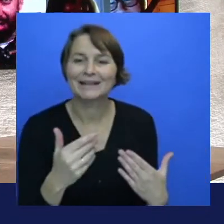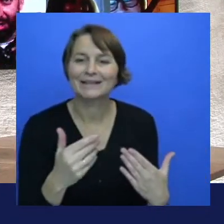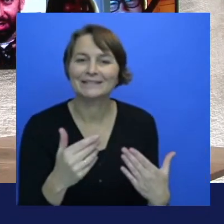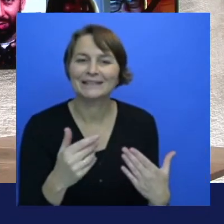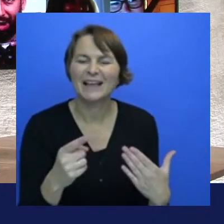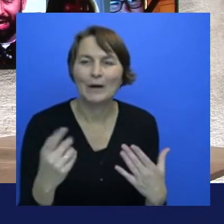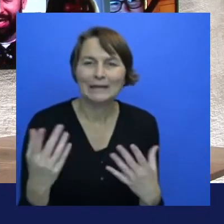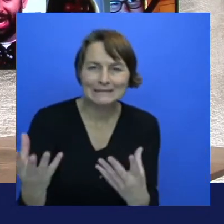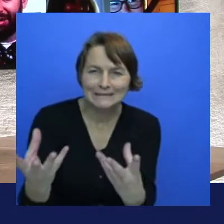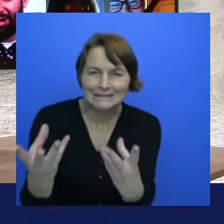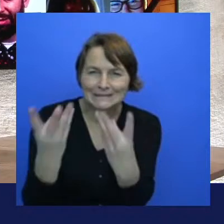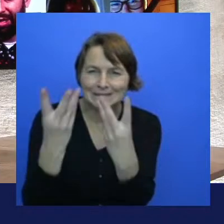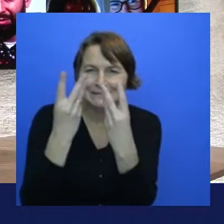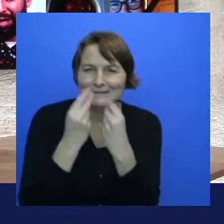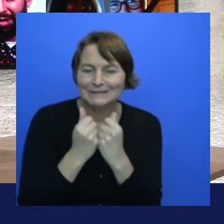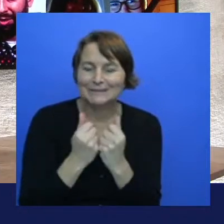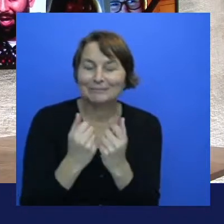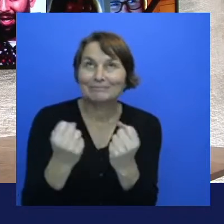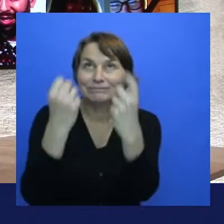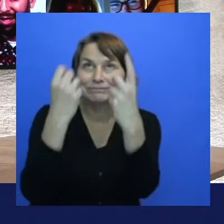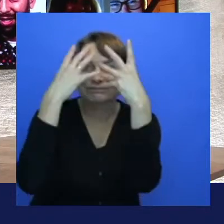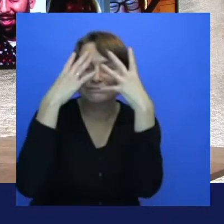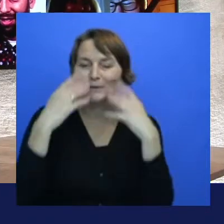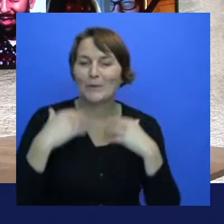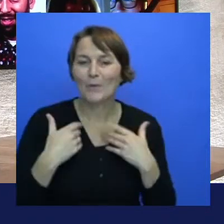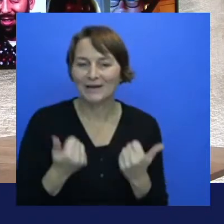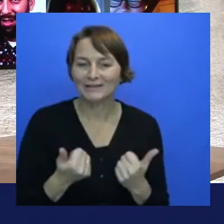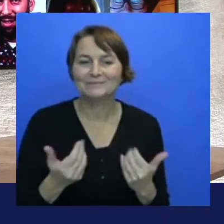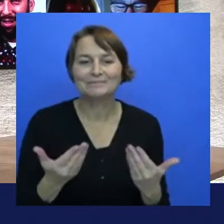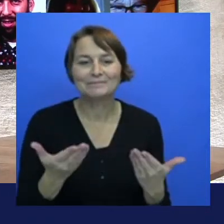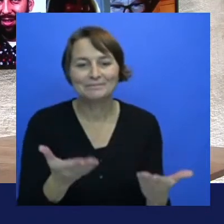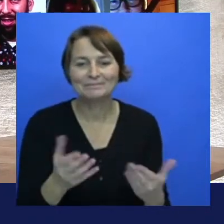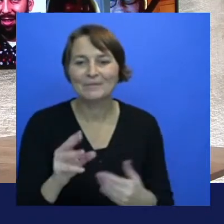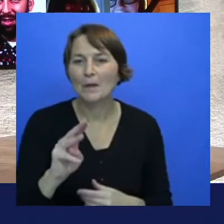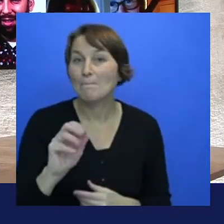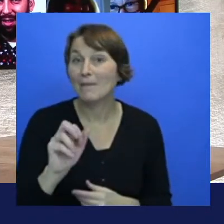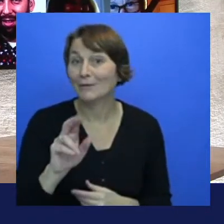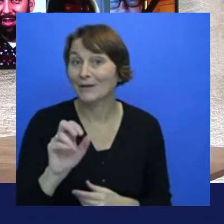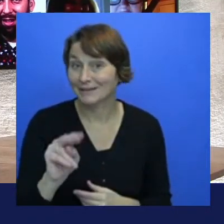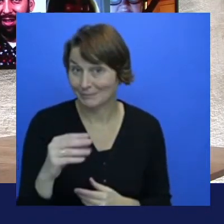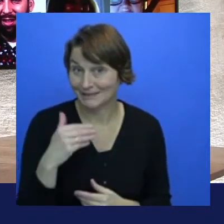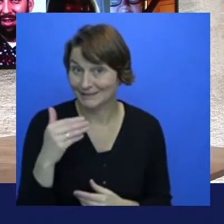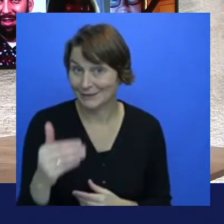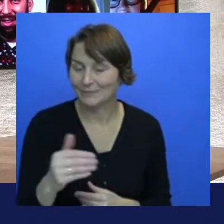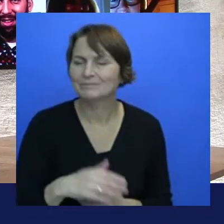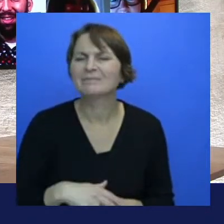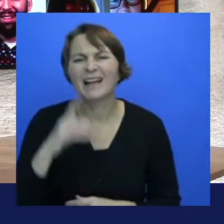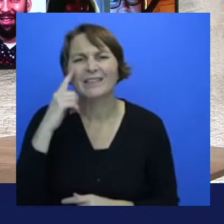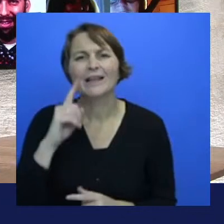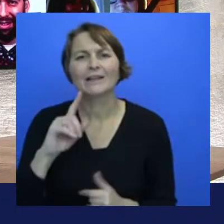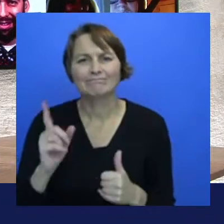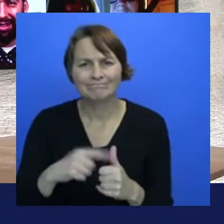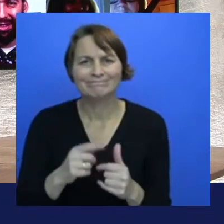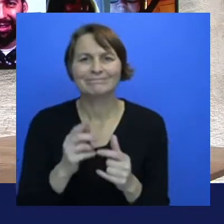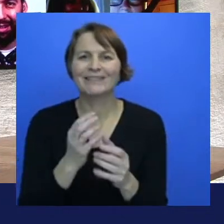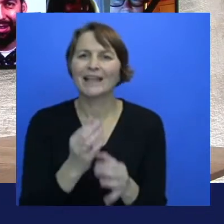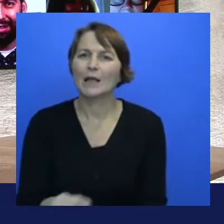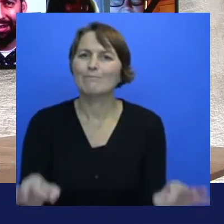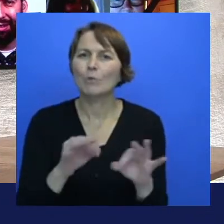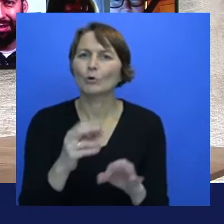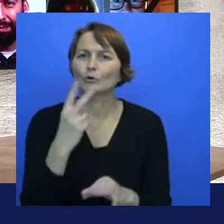knowledge to rain down on me. Marion, go ahead. So collaboration, I think that's good. It's a 2Rs principle,